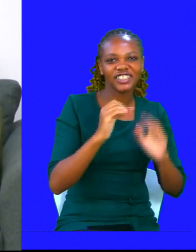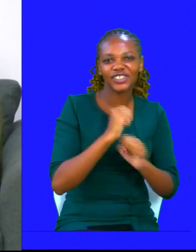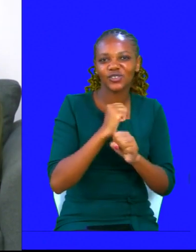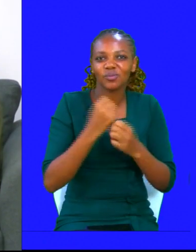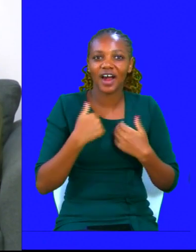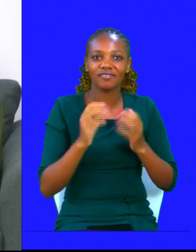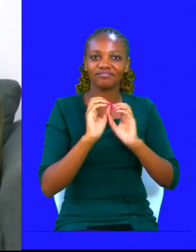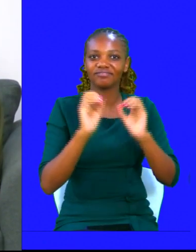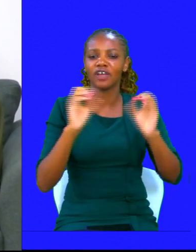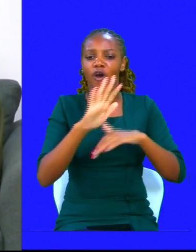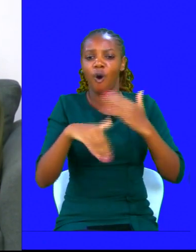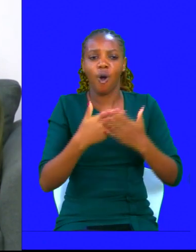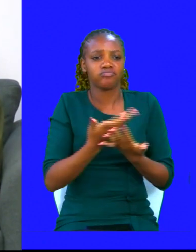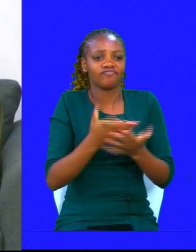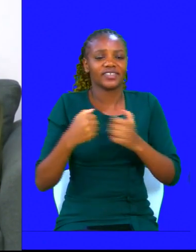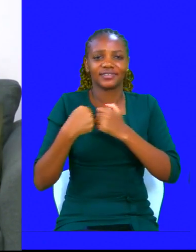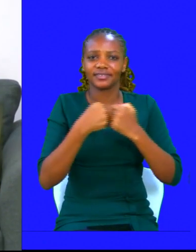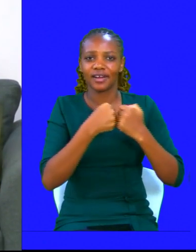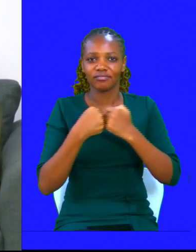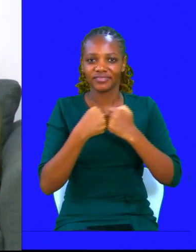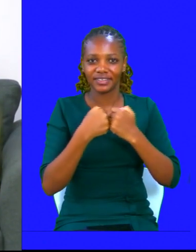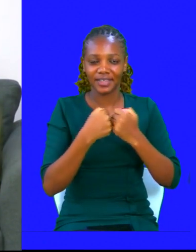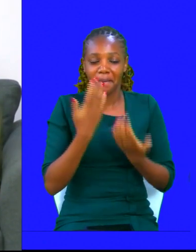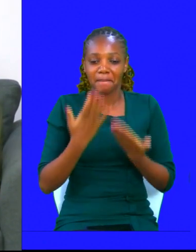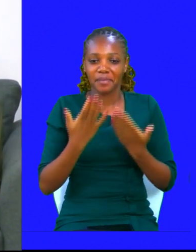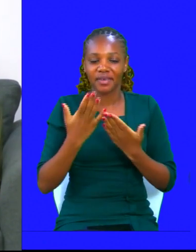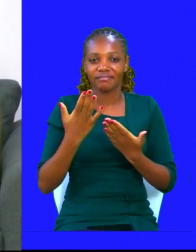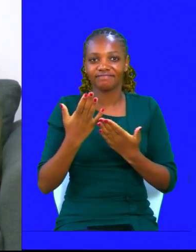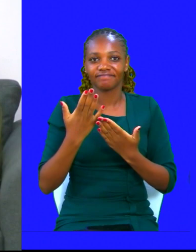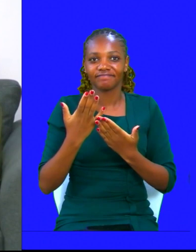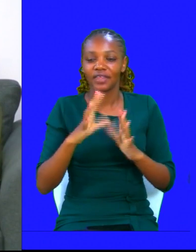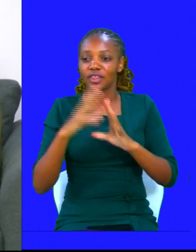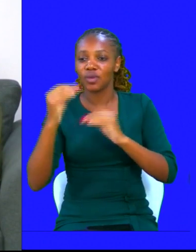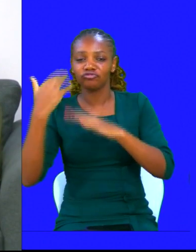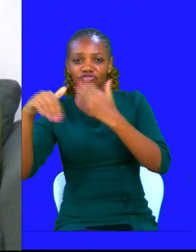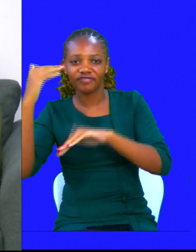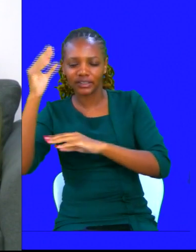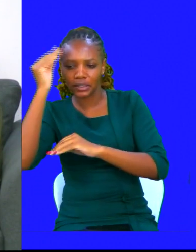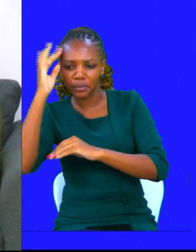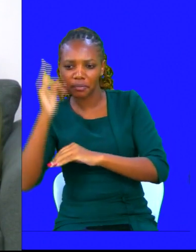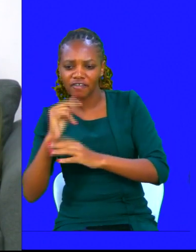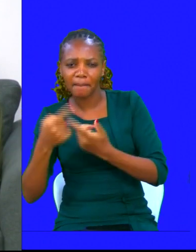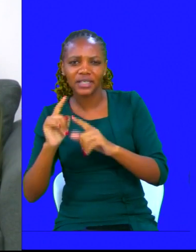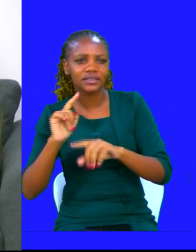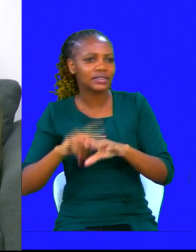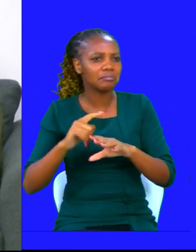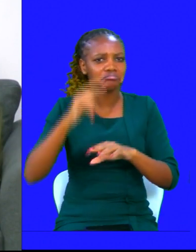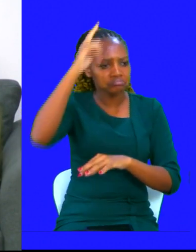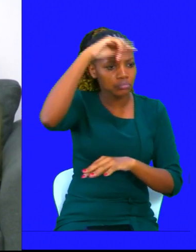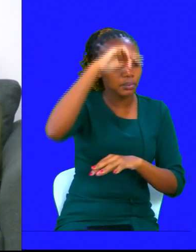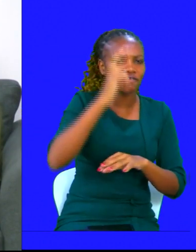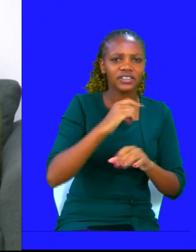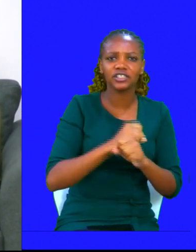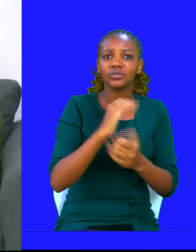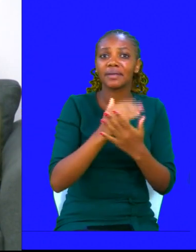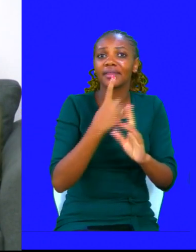jobs, all these struggles. Maybe they learned about well in the campus or something. Then coming out here, they're doing a totally different